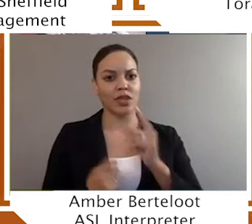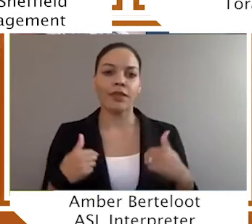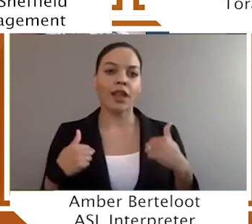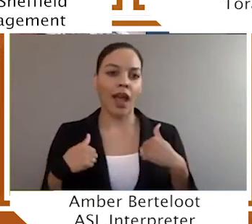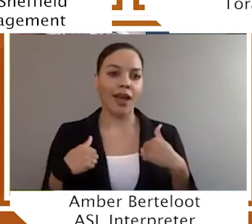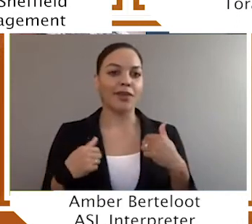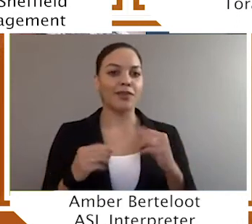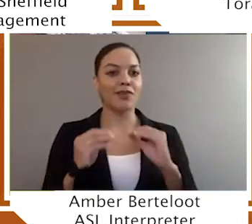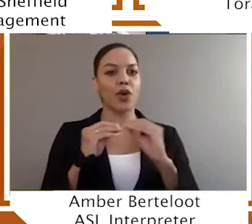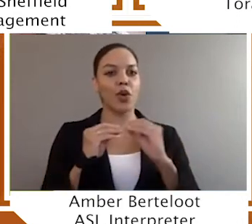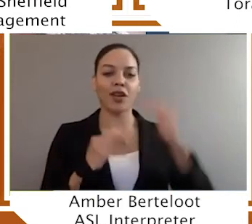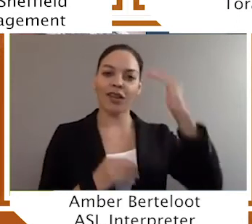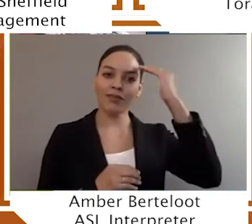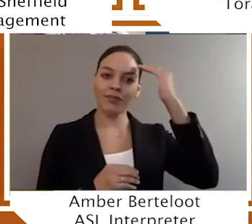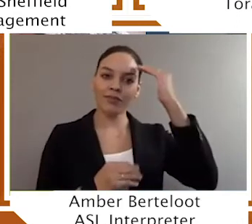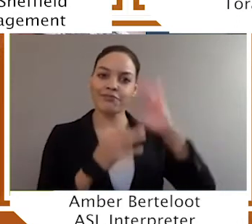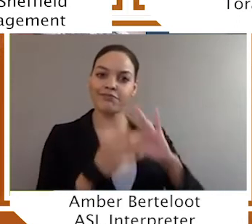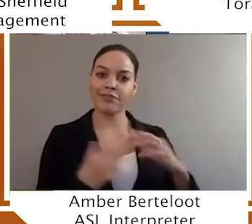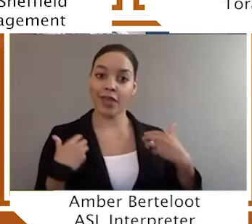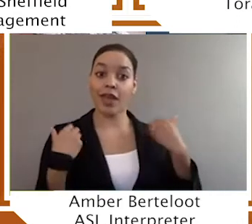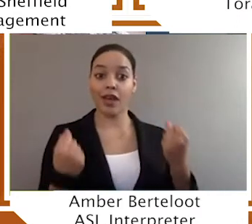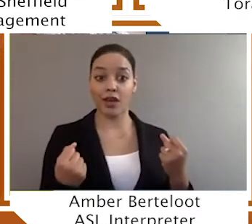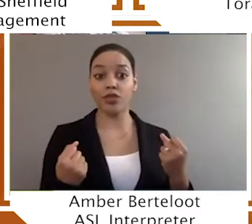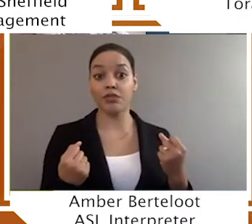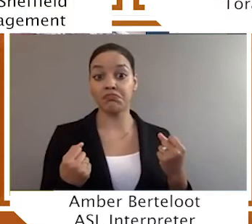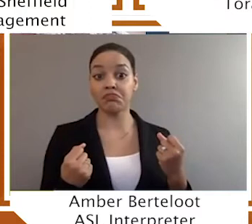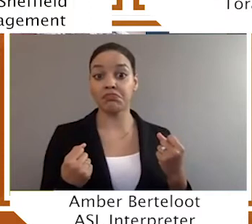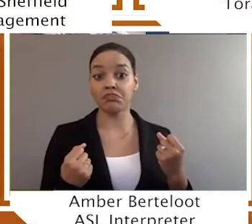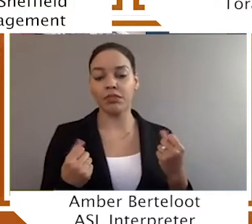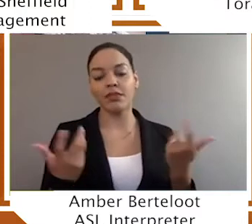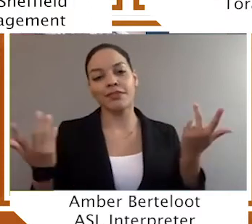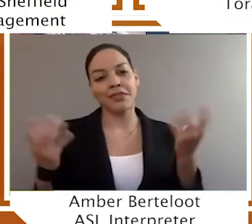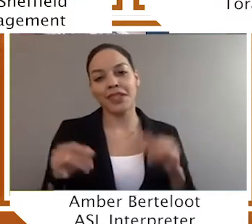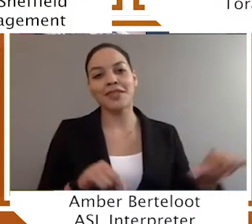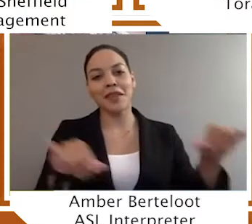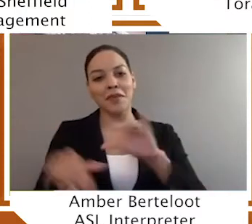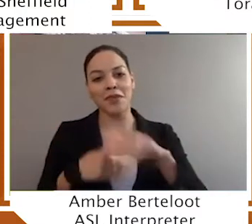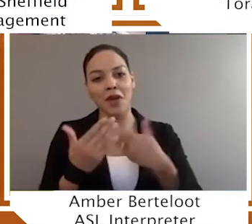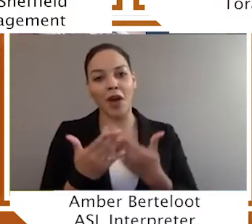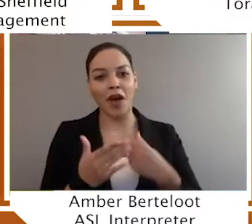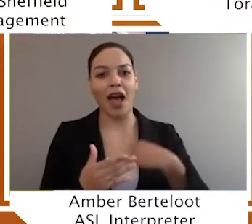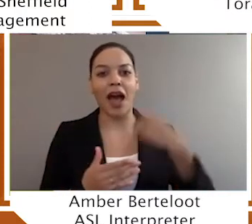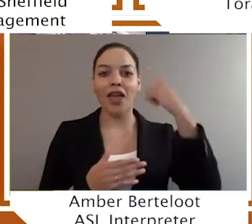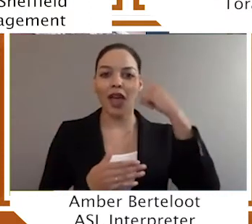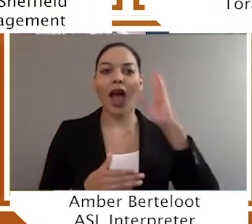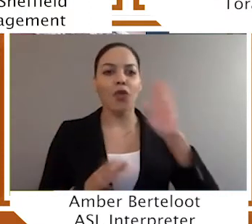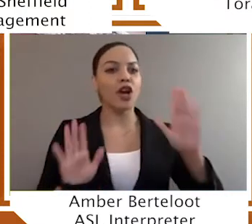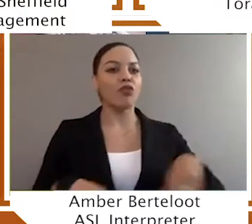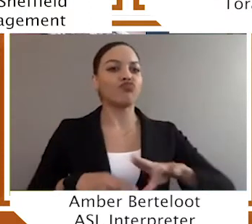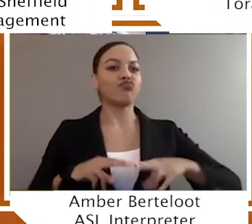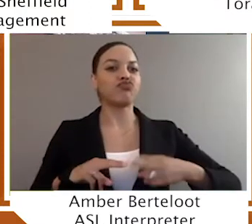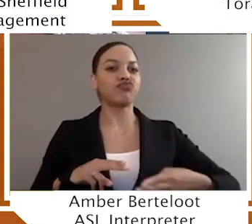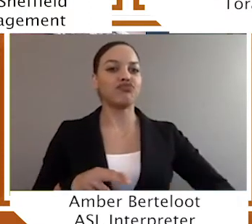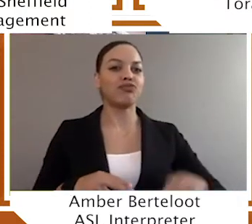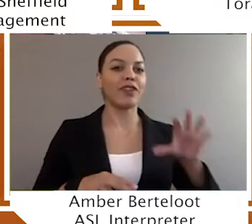conscious with my health, for sure. Like everybody else, I thought I was going to drop all of these 50 or 60 pounds